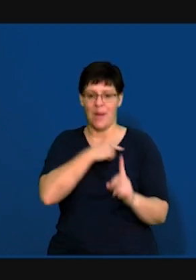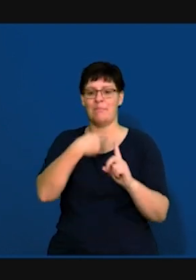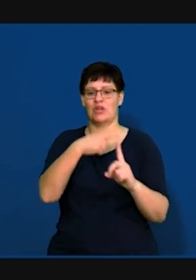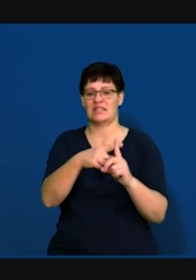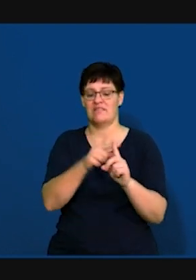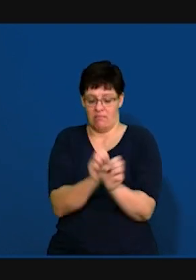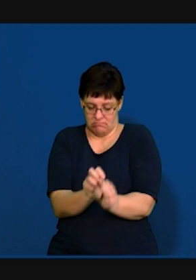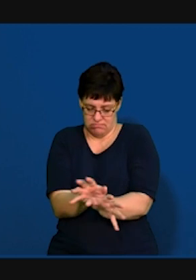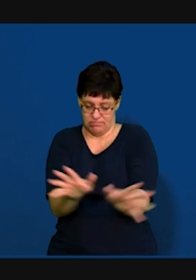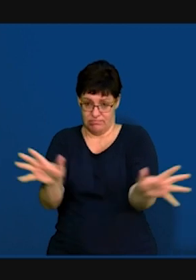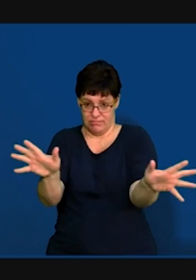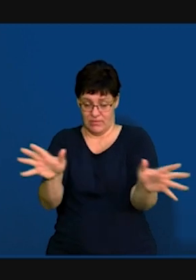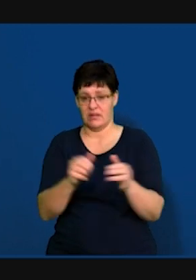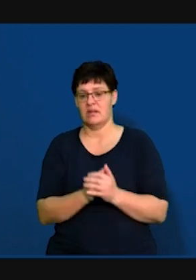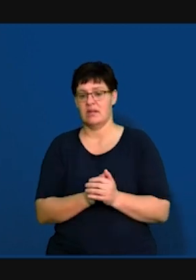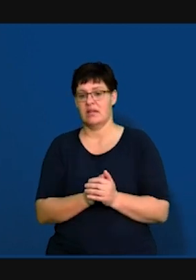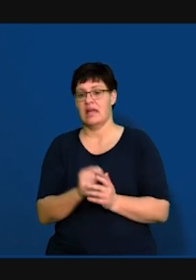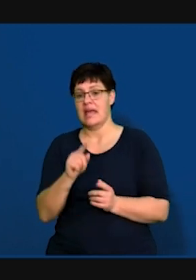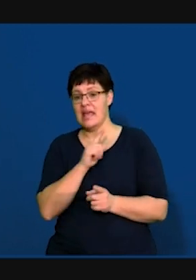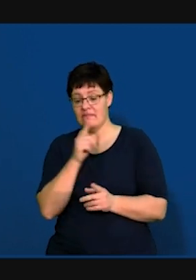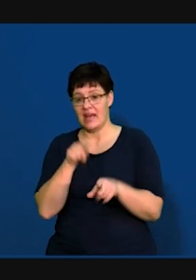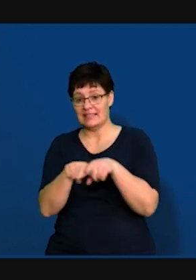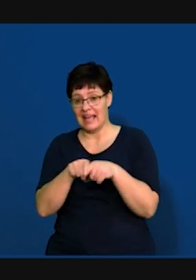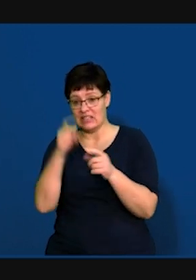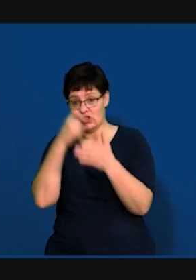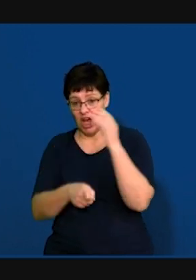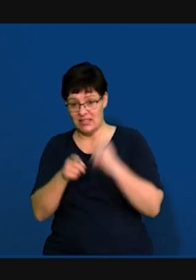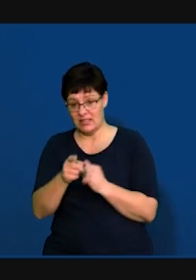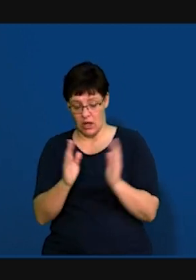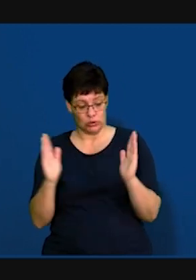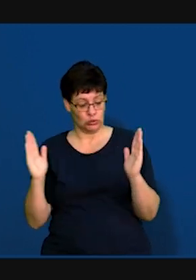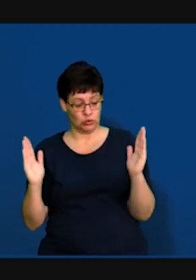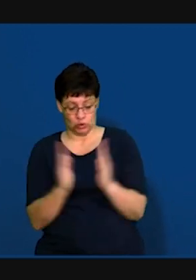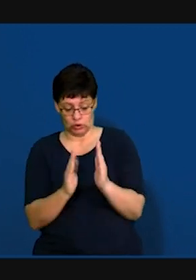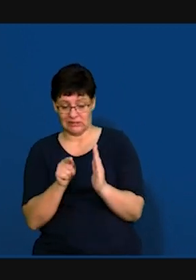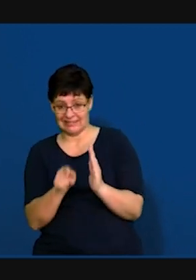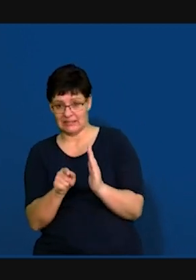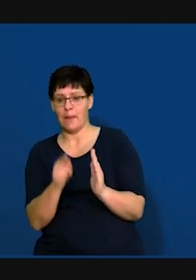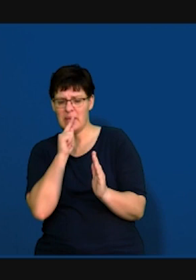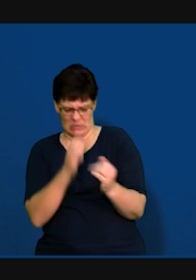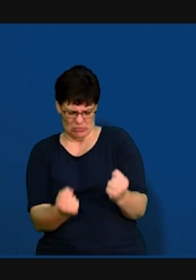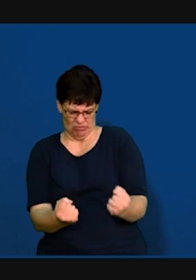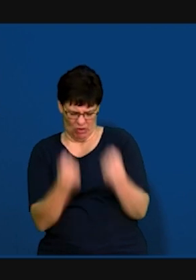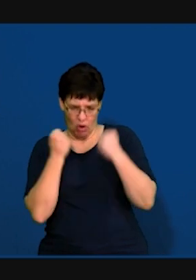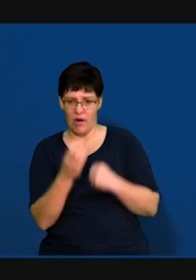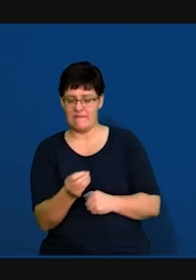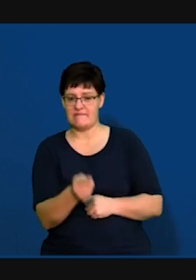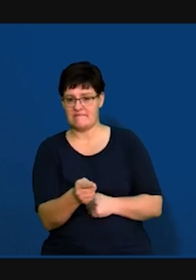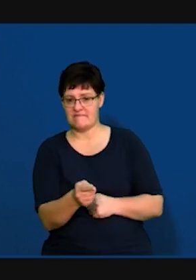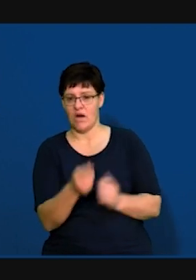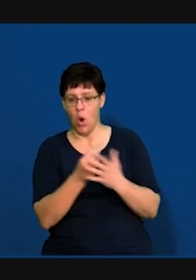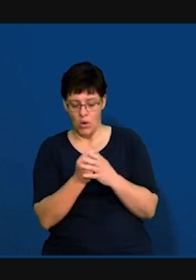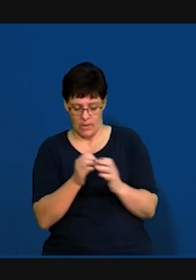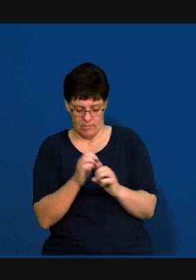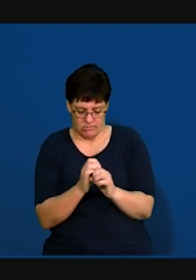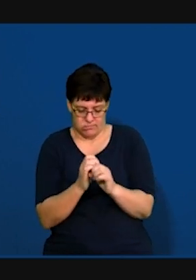remember. So as a result, if we place the test charge at a shorter distance, the field is stronger. Even the density of the